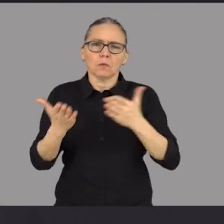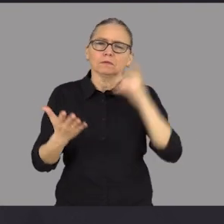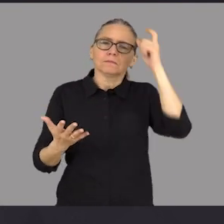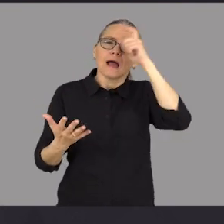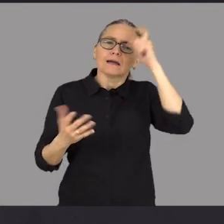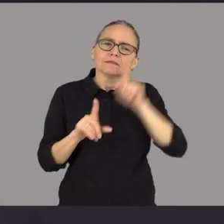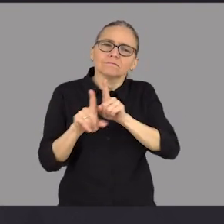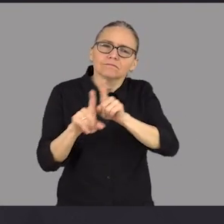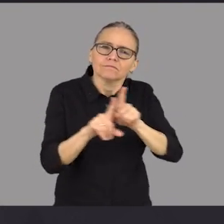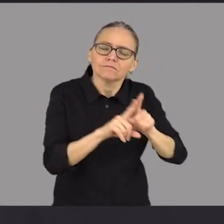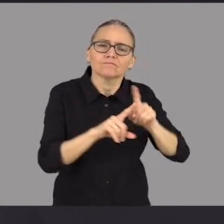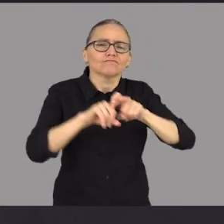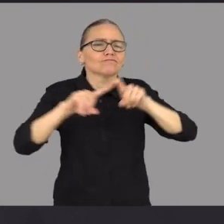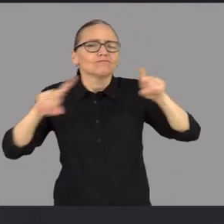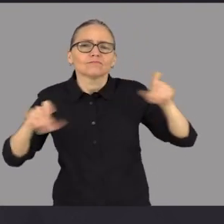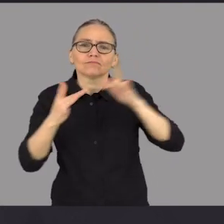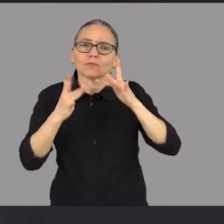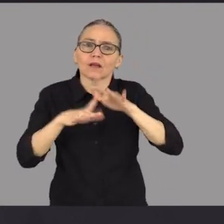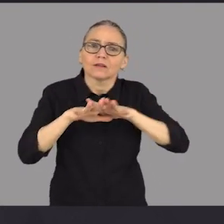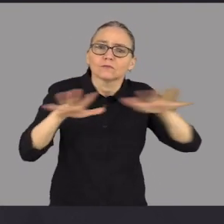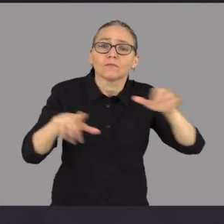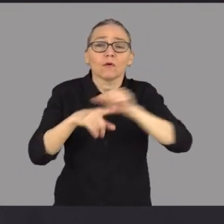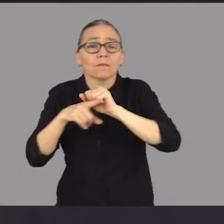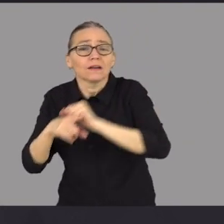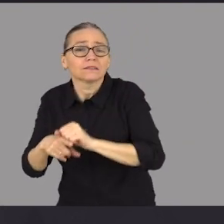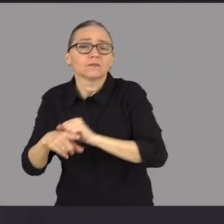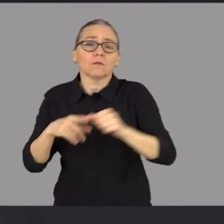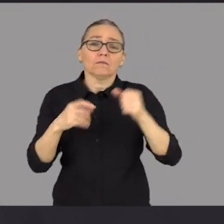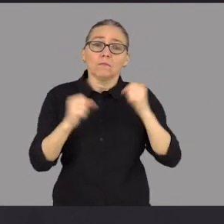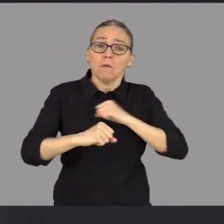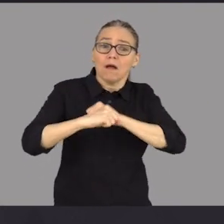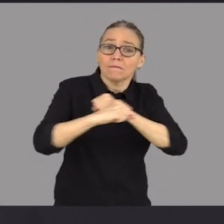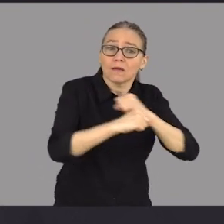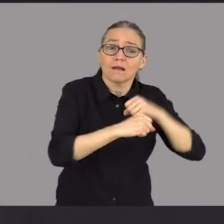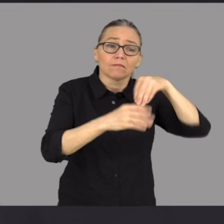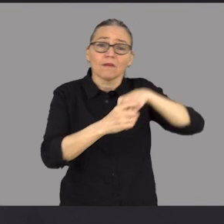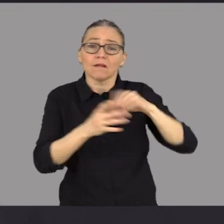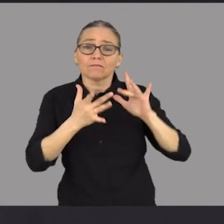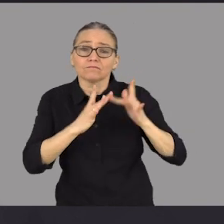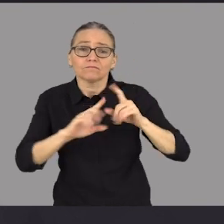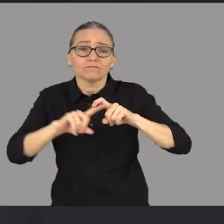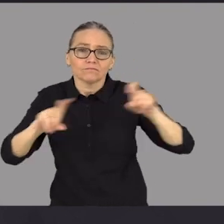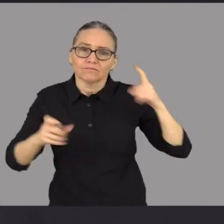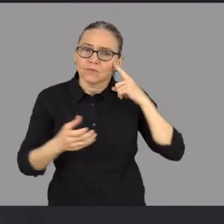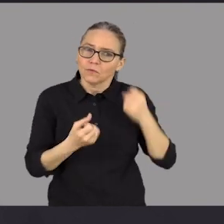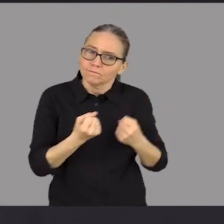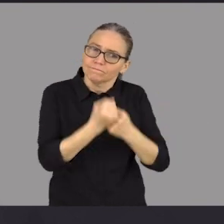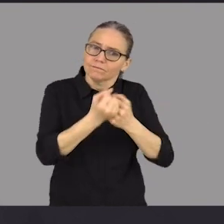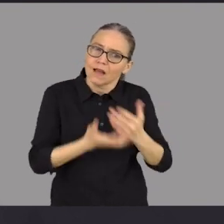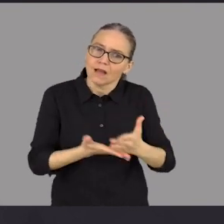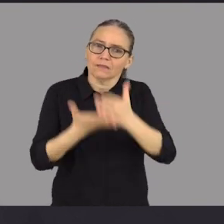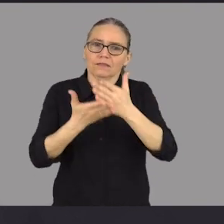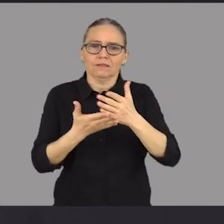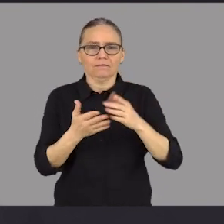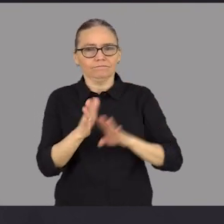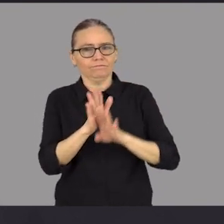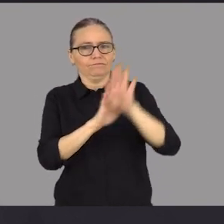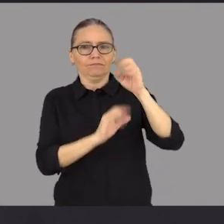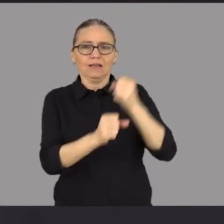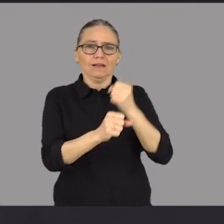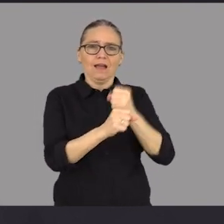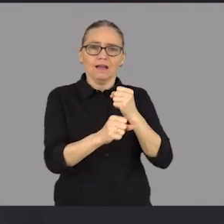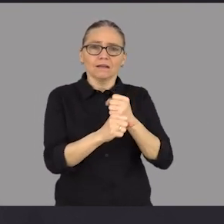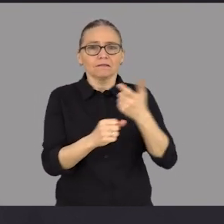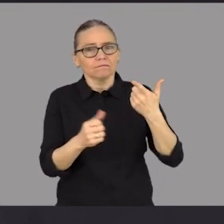mentoring opportunities for persons experiencing disability. The initiative facilitates in-person